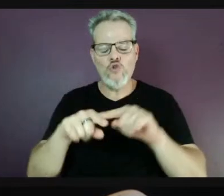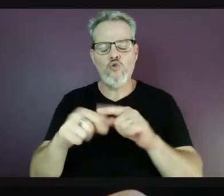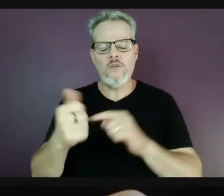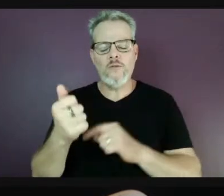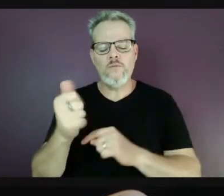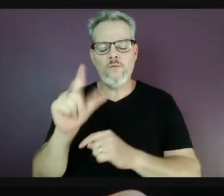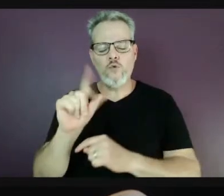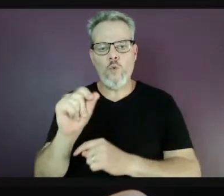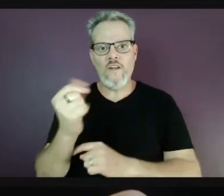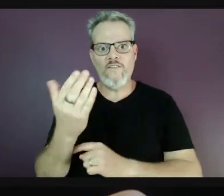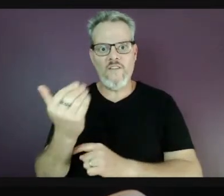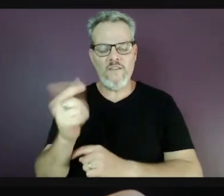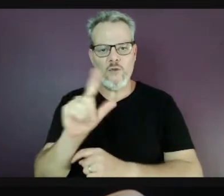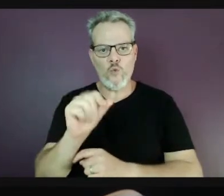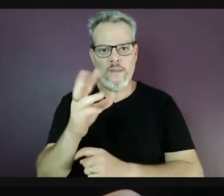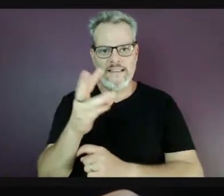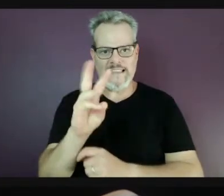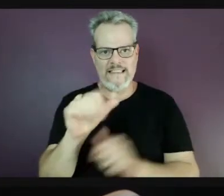there.